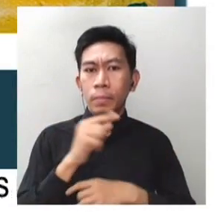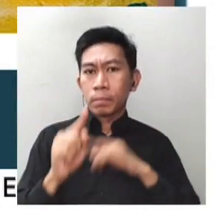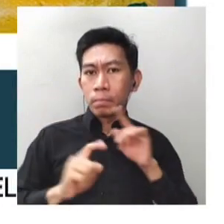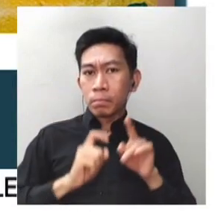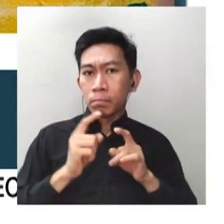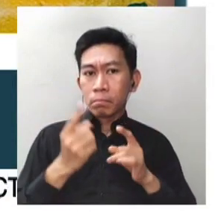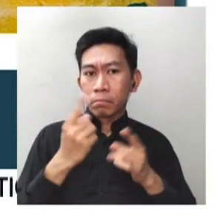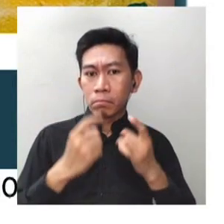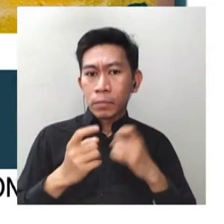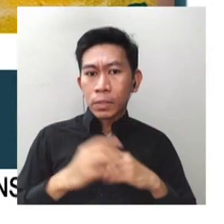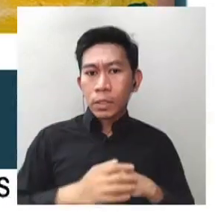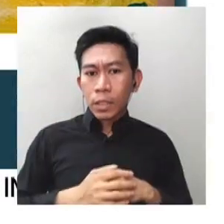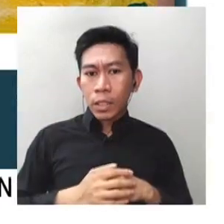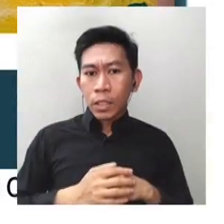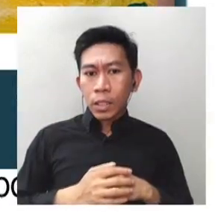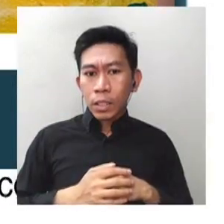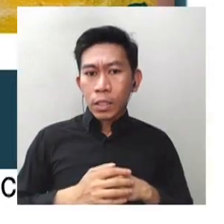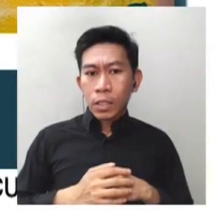that